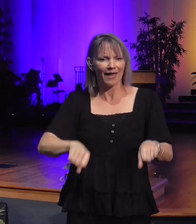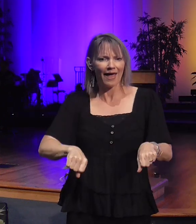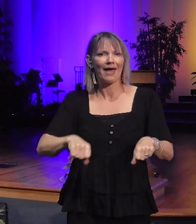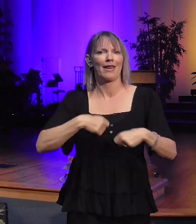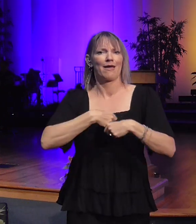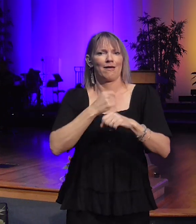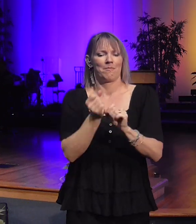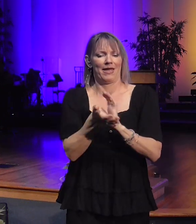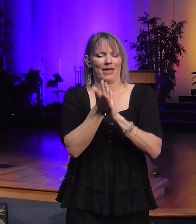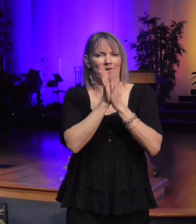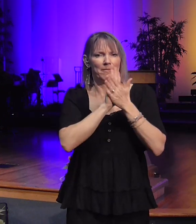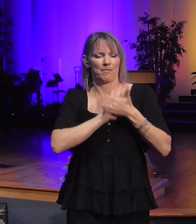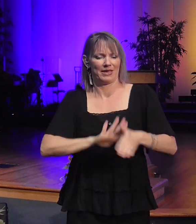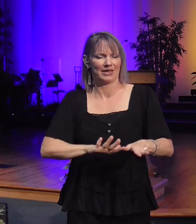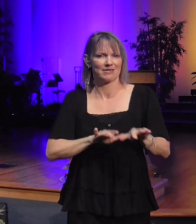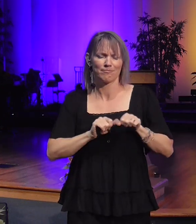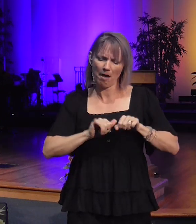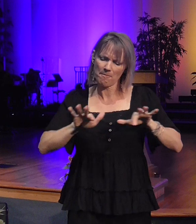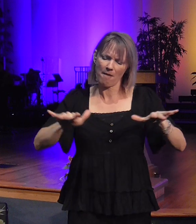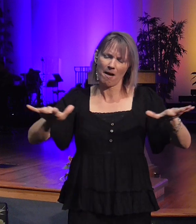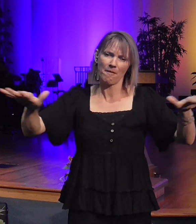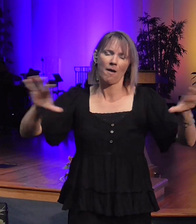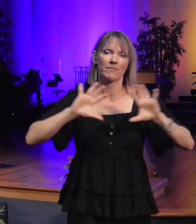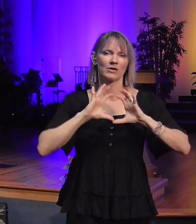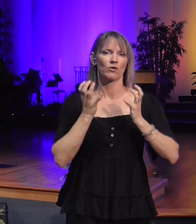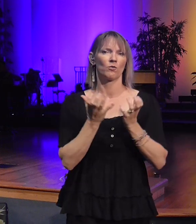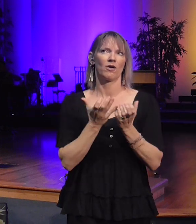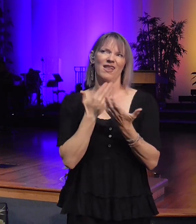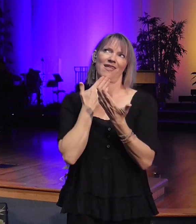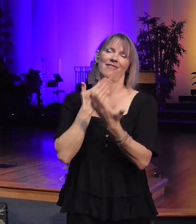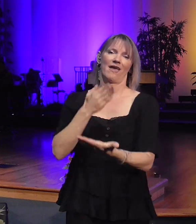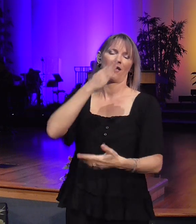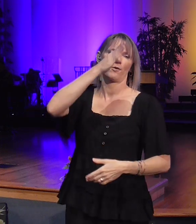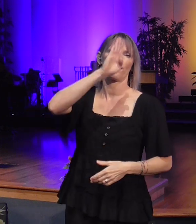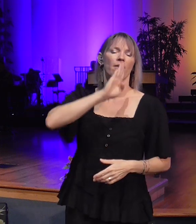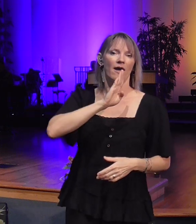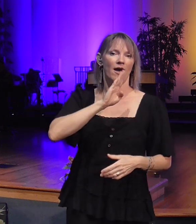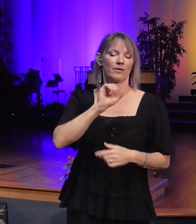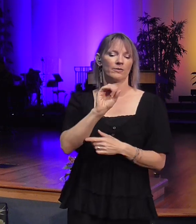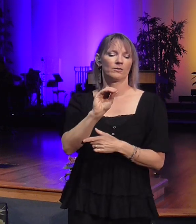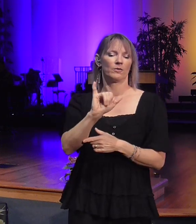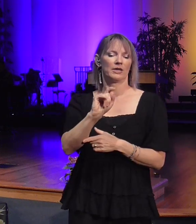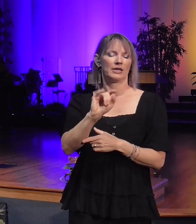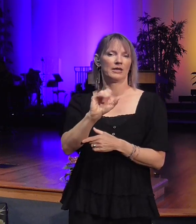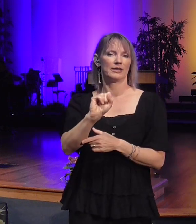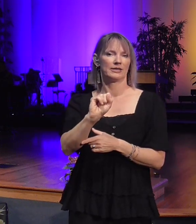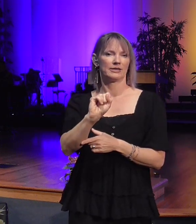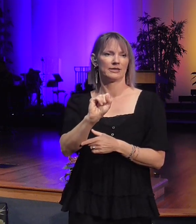world. Thank you, God. And so it is.